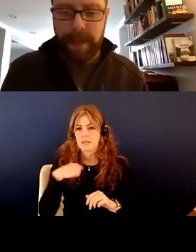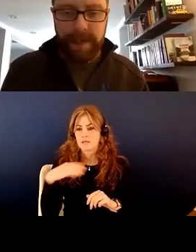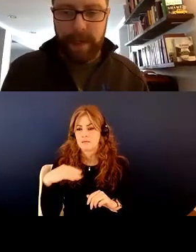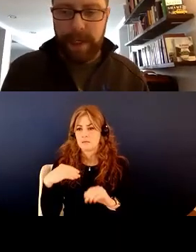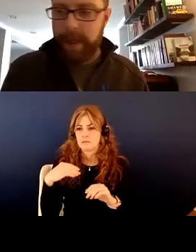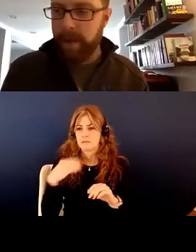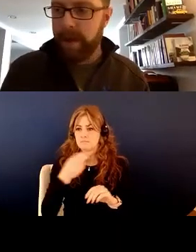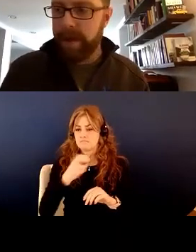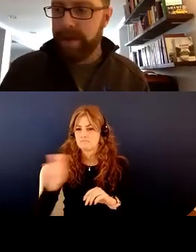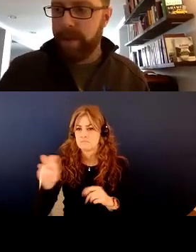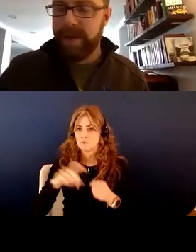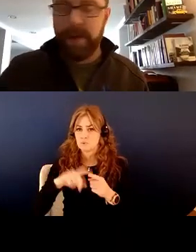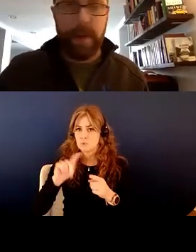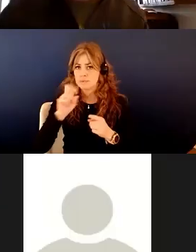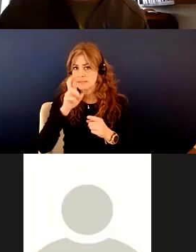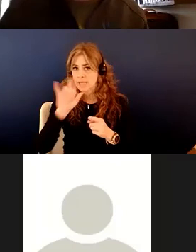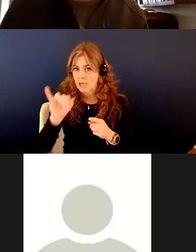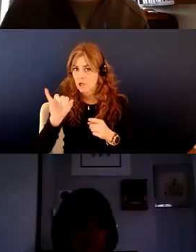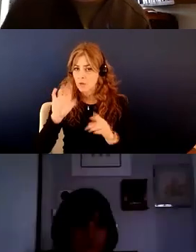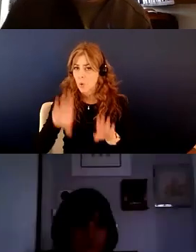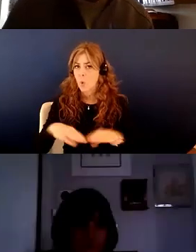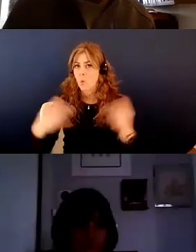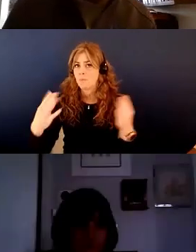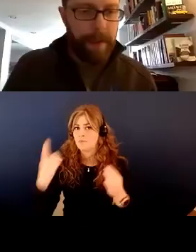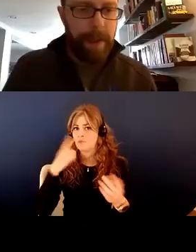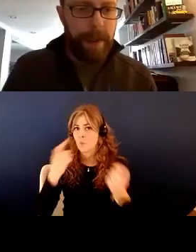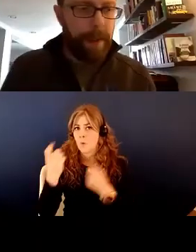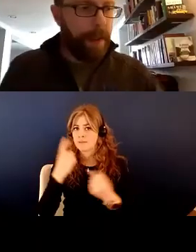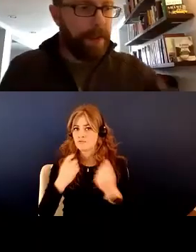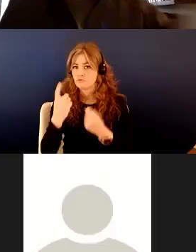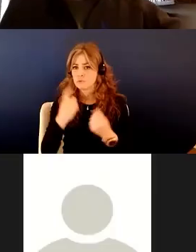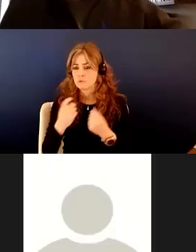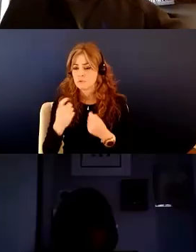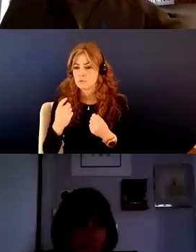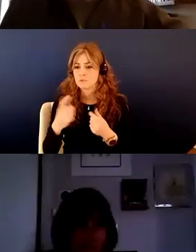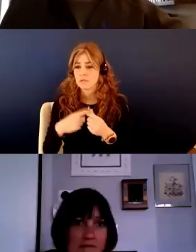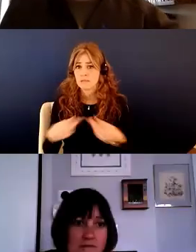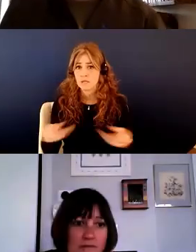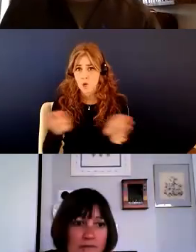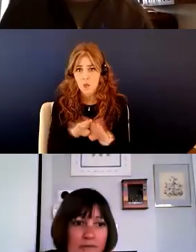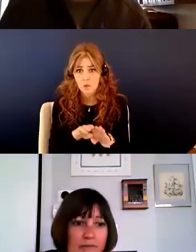you now, Terri, or do we want to do questions and then close out?